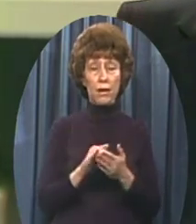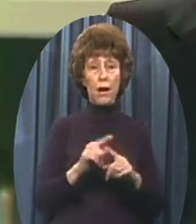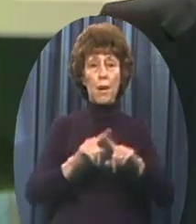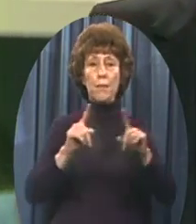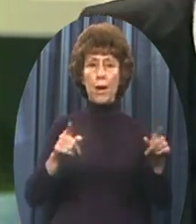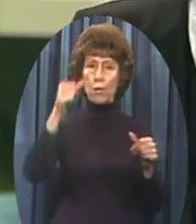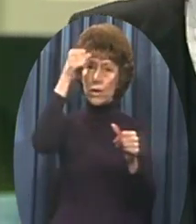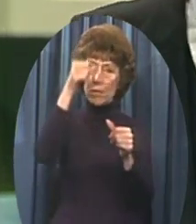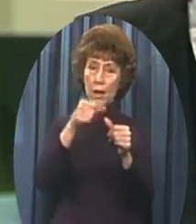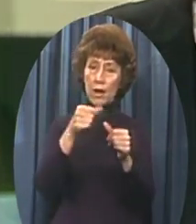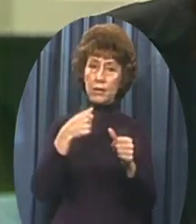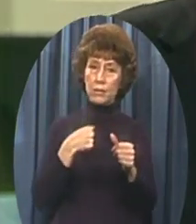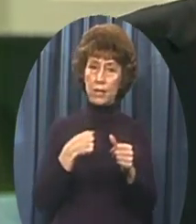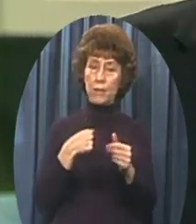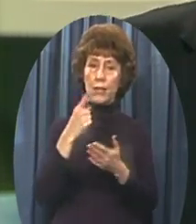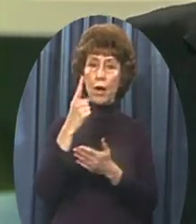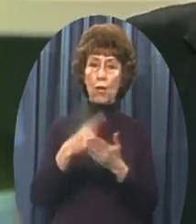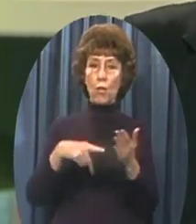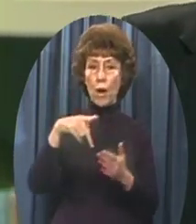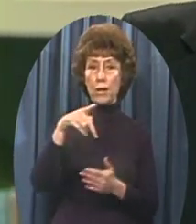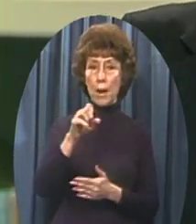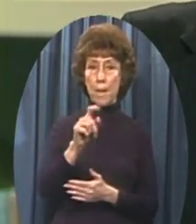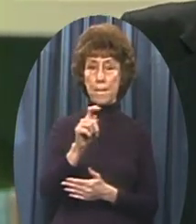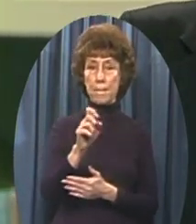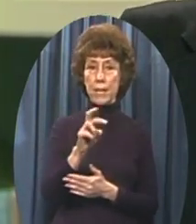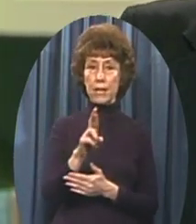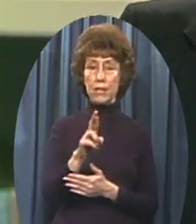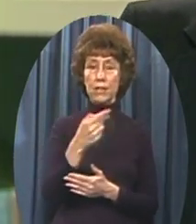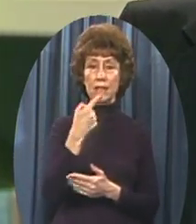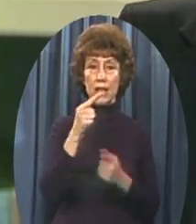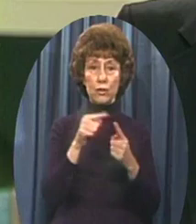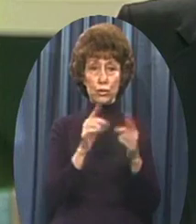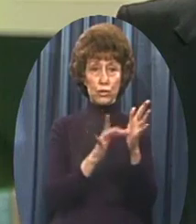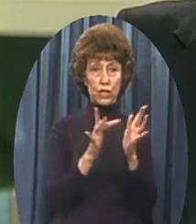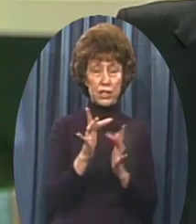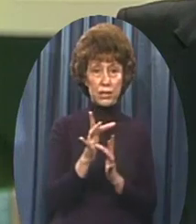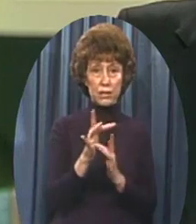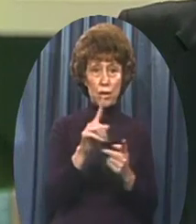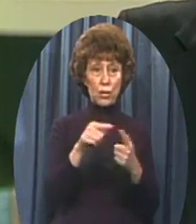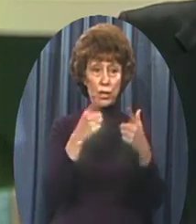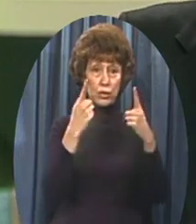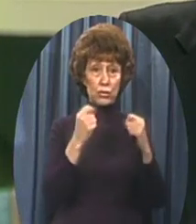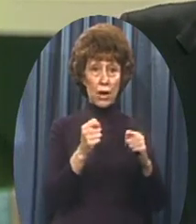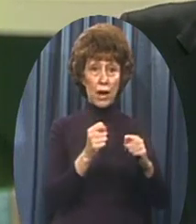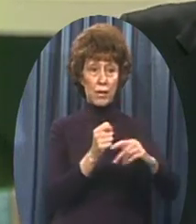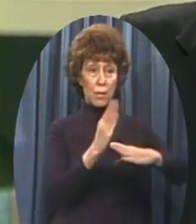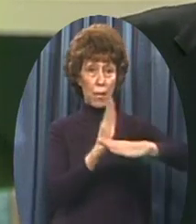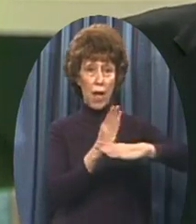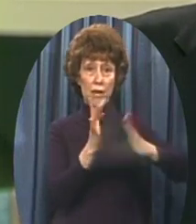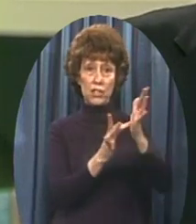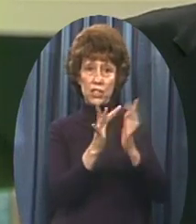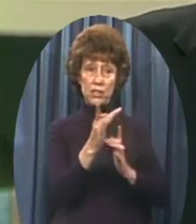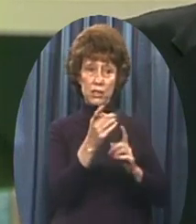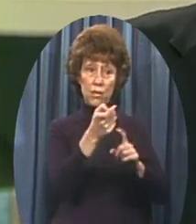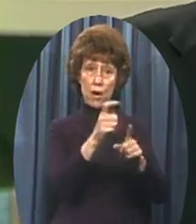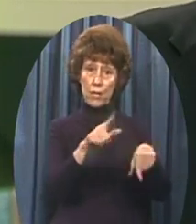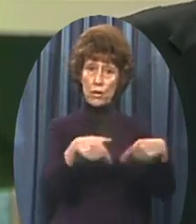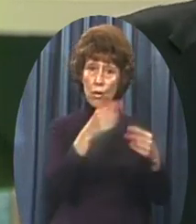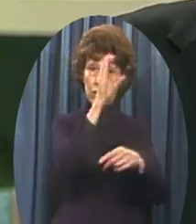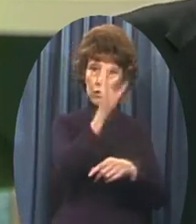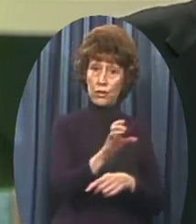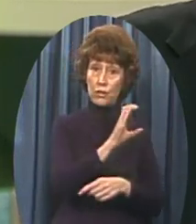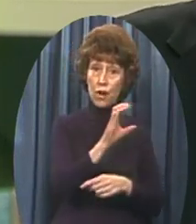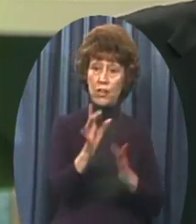that reminds me of what Peter said to Jesus when he tried to keep him from the cross. 'Get thee behind me, Satan.' I